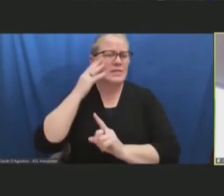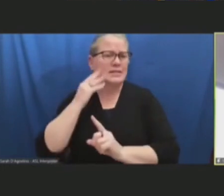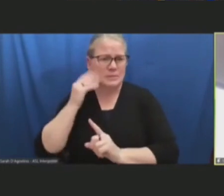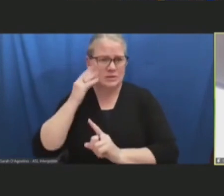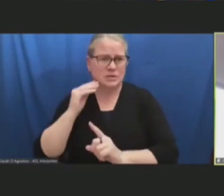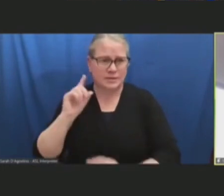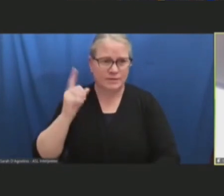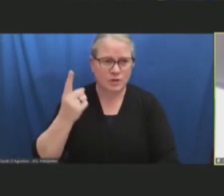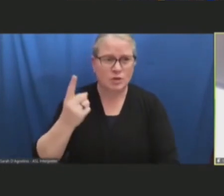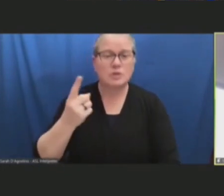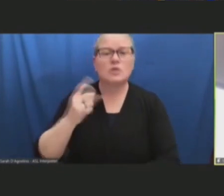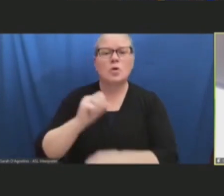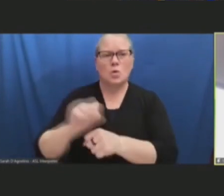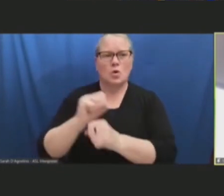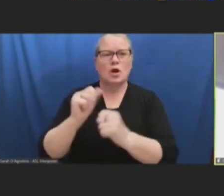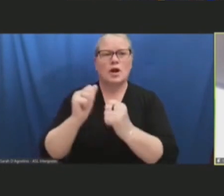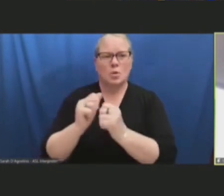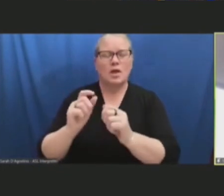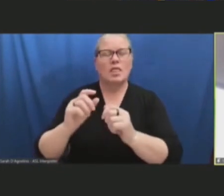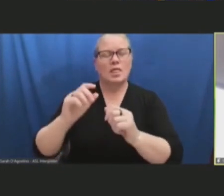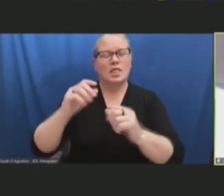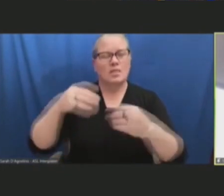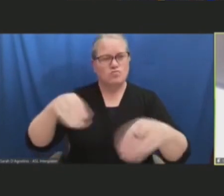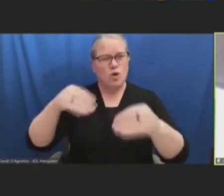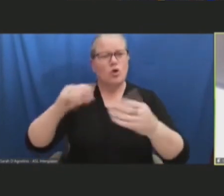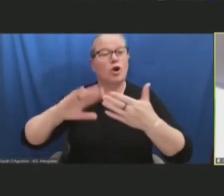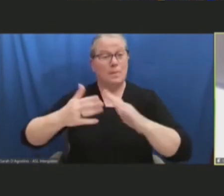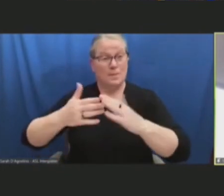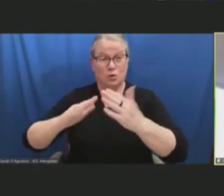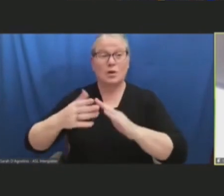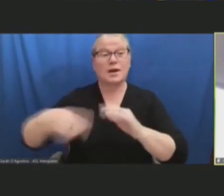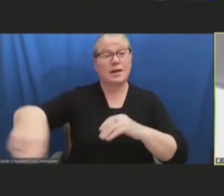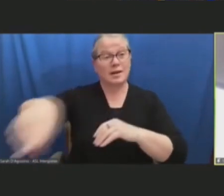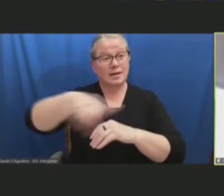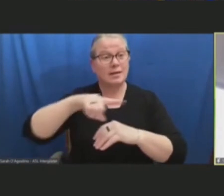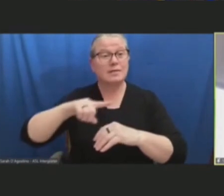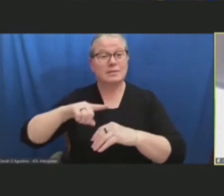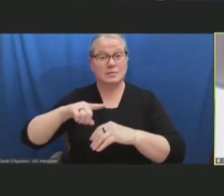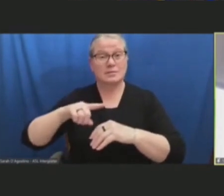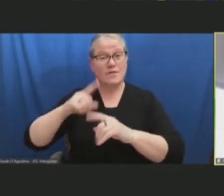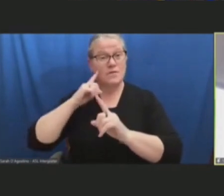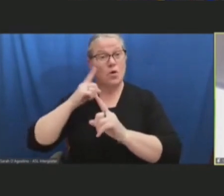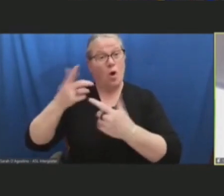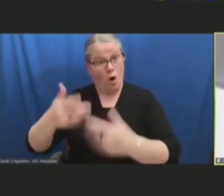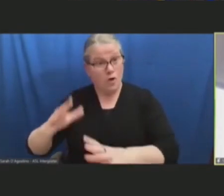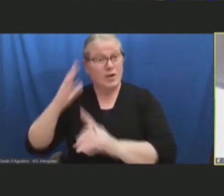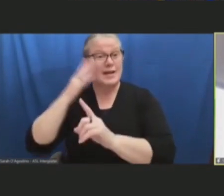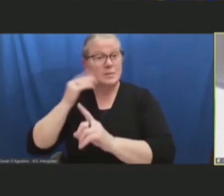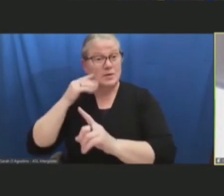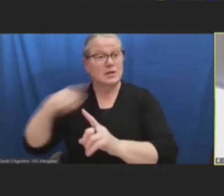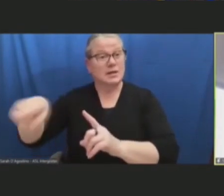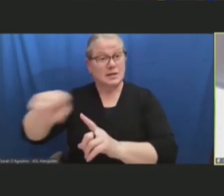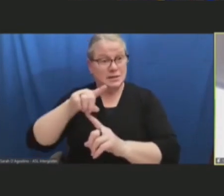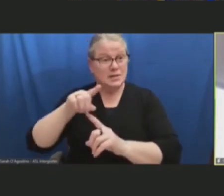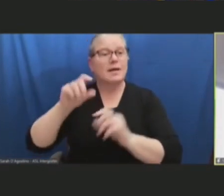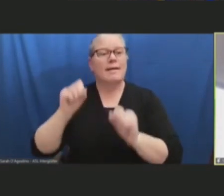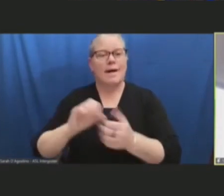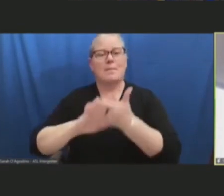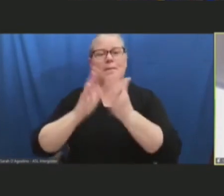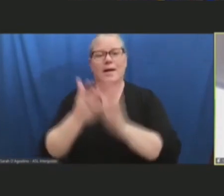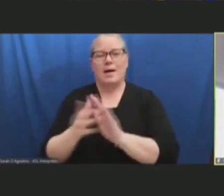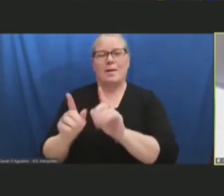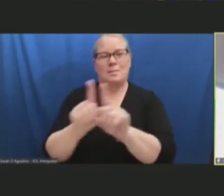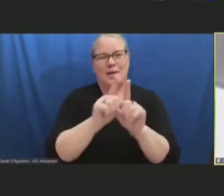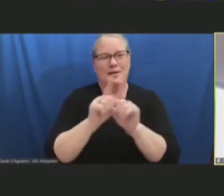working closely with the broker community as well to have experienced brokers serve as mentors for the students, ensuring